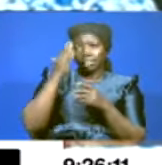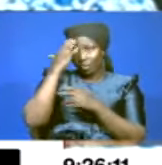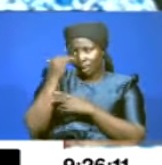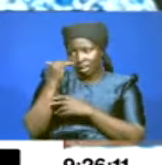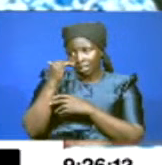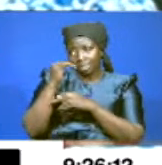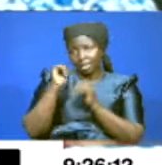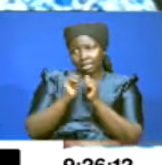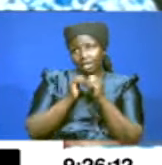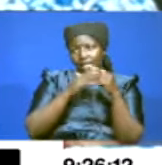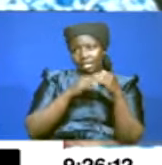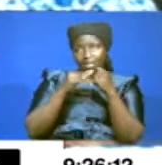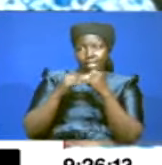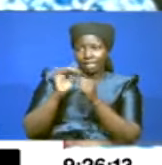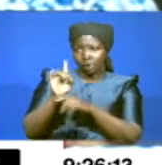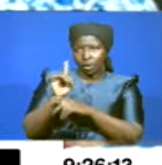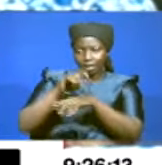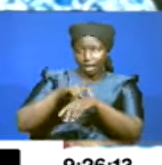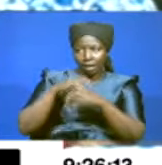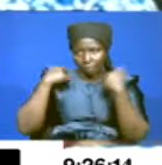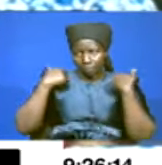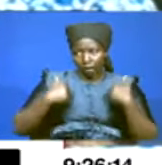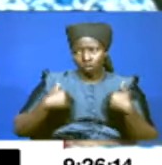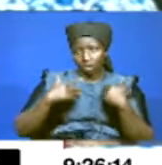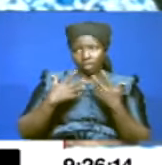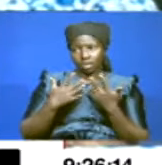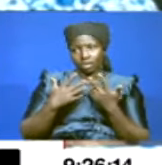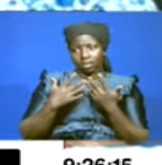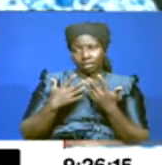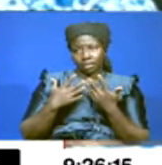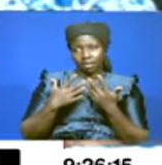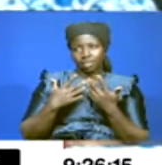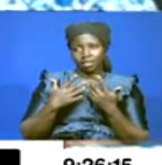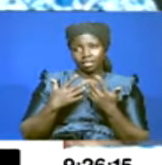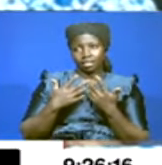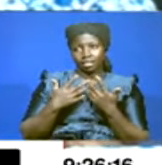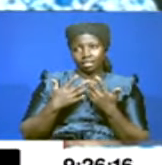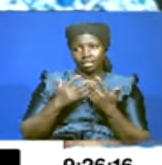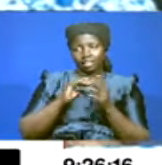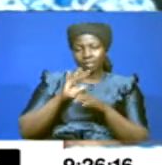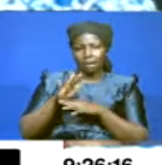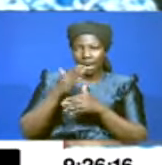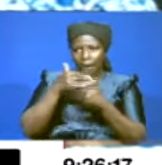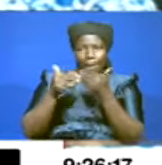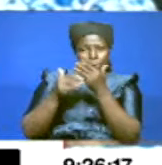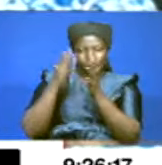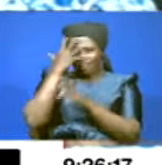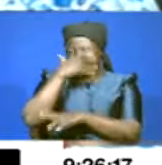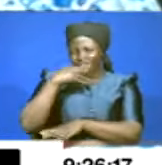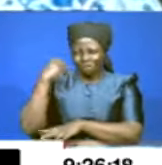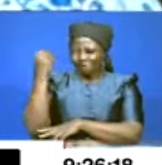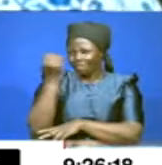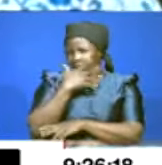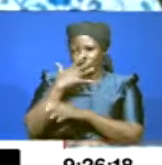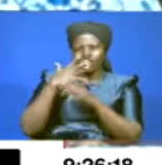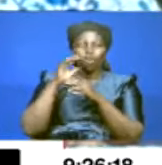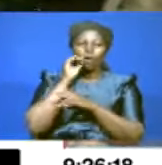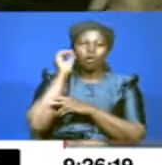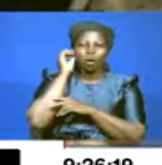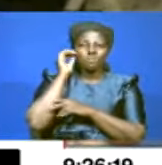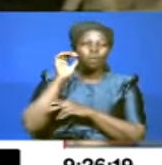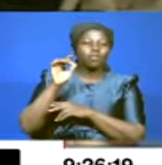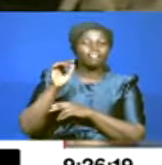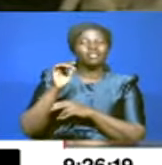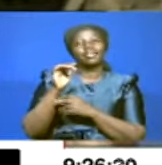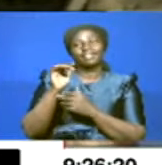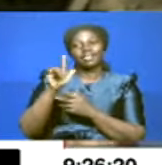1981, when I was 32, I built her a beautiful home in Lavington, Yes. Wow. And then I told her, these are the fruits